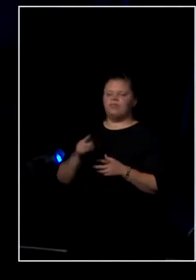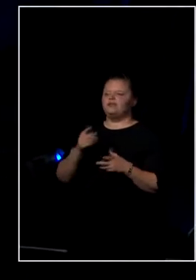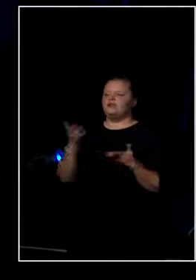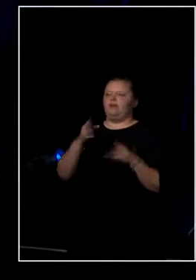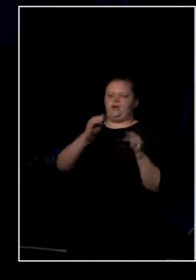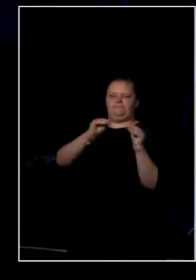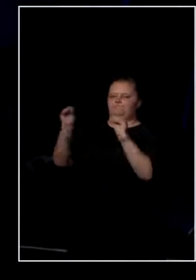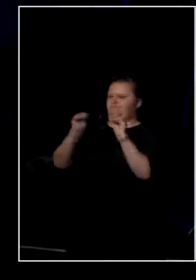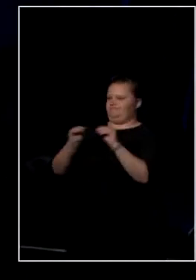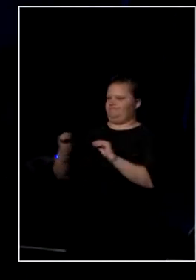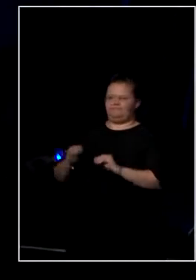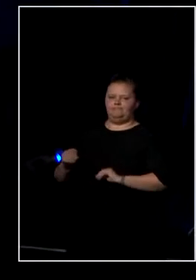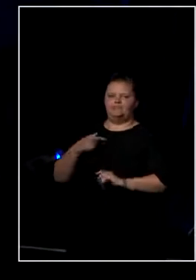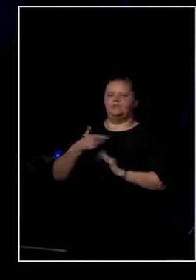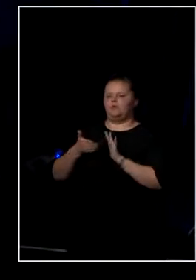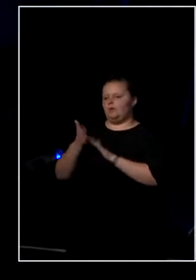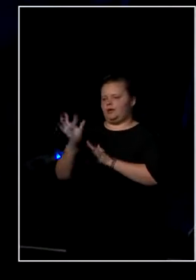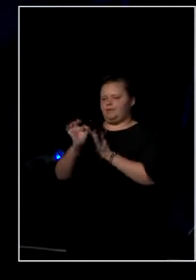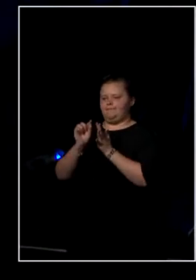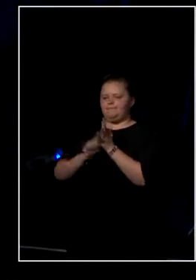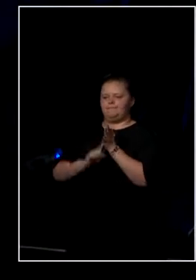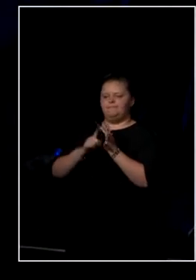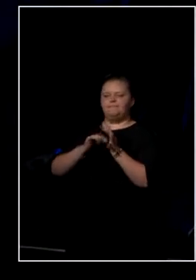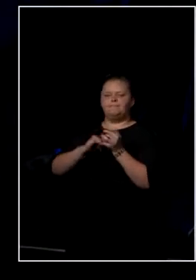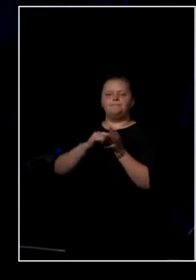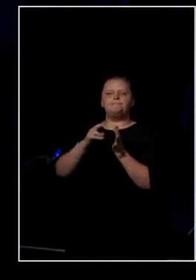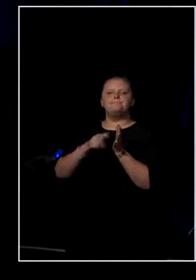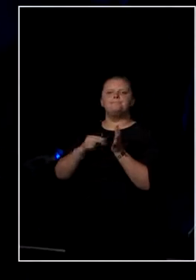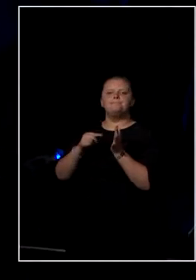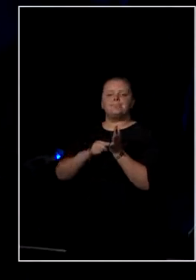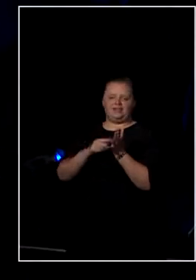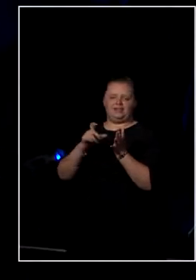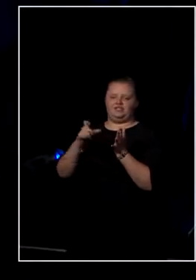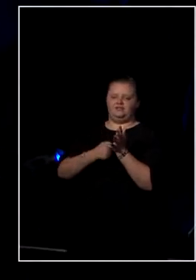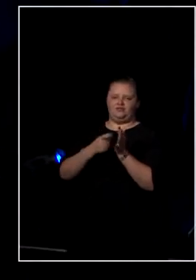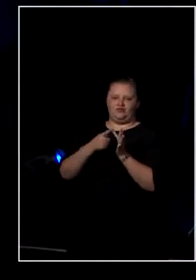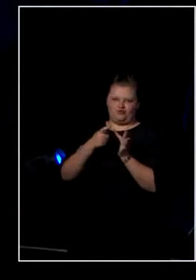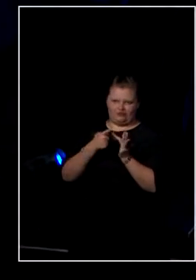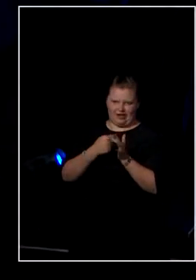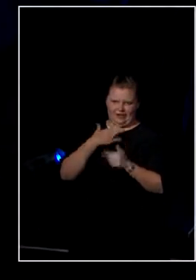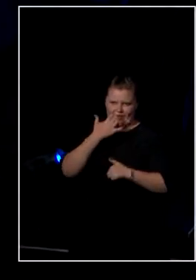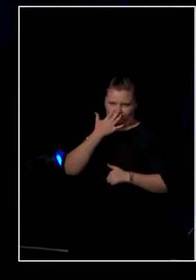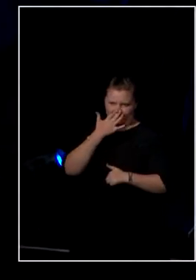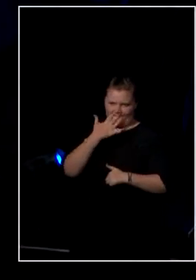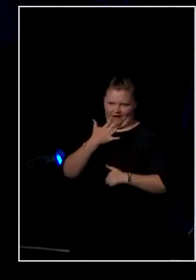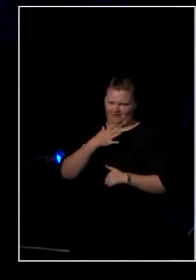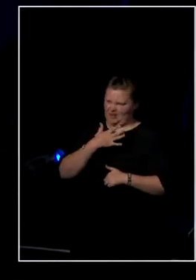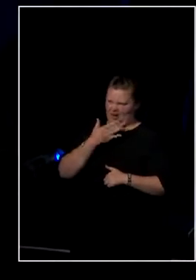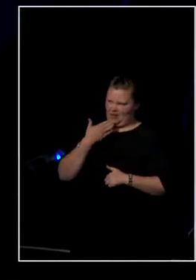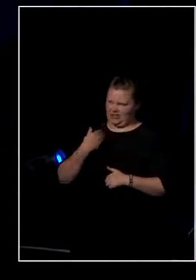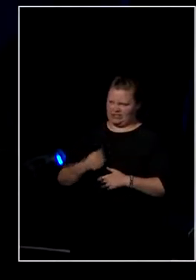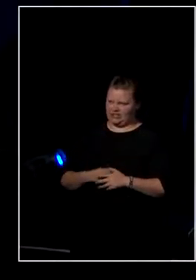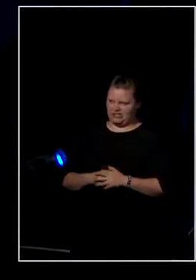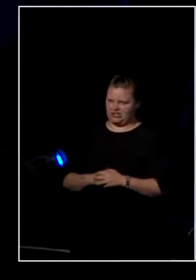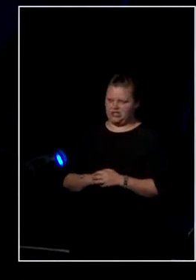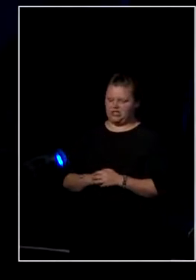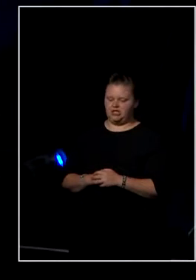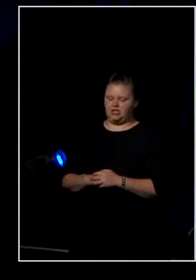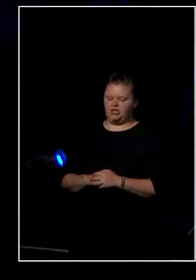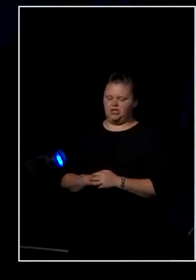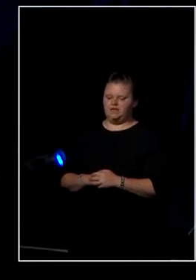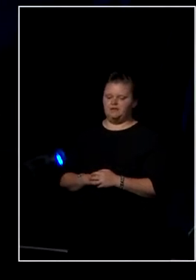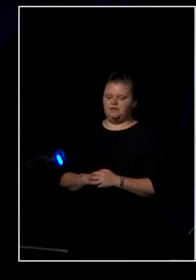go. And I ended up going to Pleasant Creek Training Centre, which was not so pleasant when I was 5 years old.